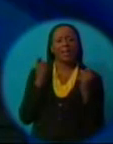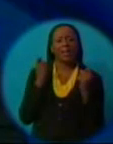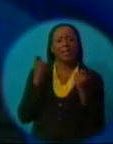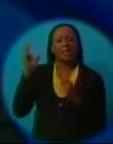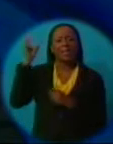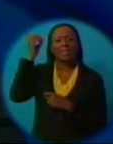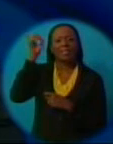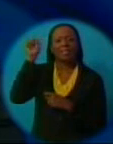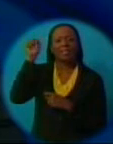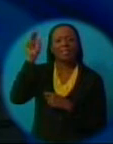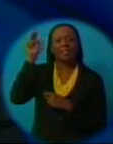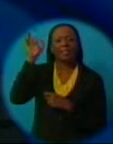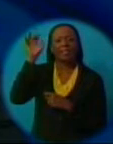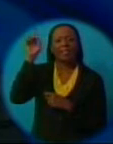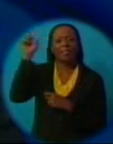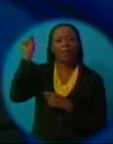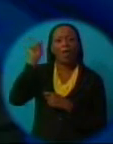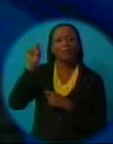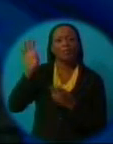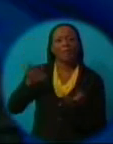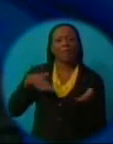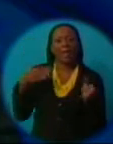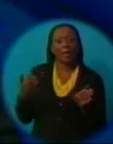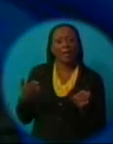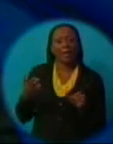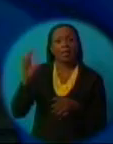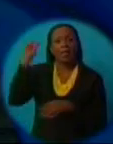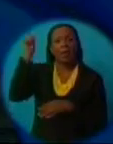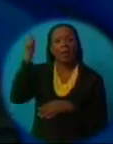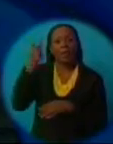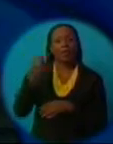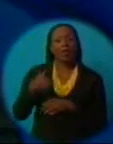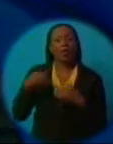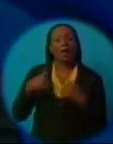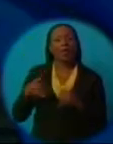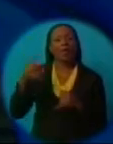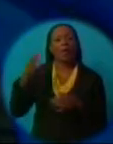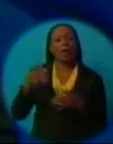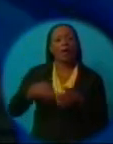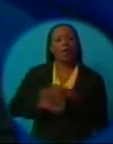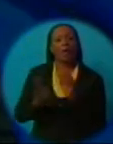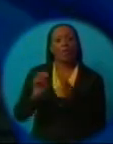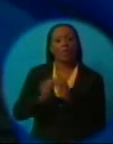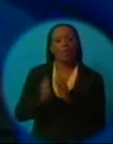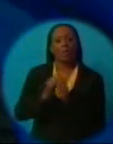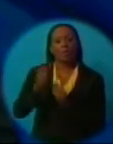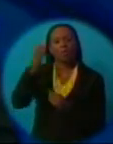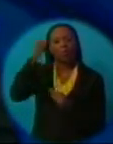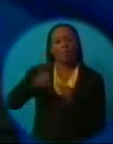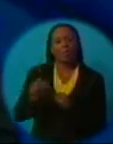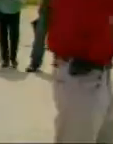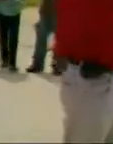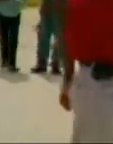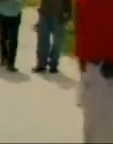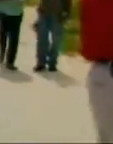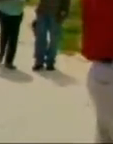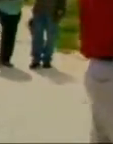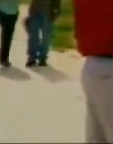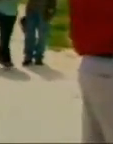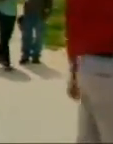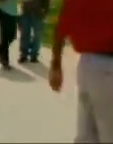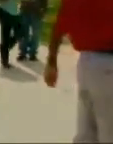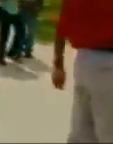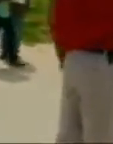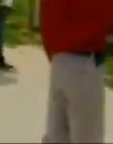Prime Minister David Thompson, government is putting the final touches on a football tournament in his memory. Dubbed the David Thompson